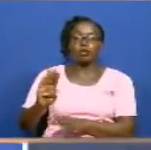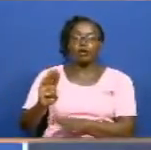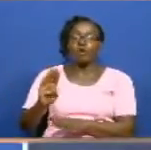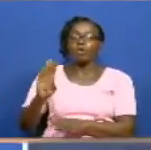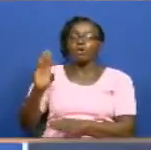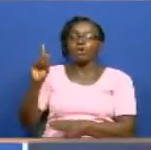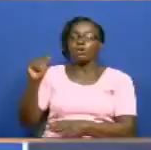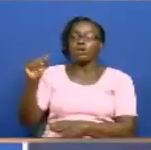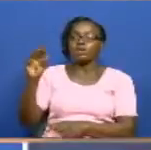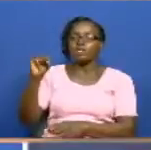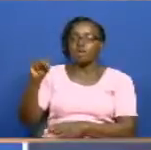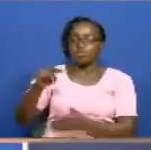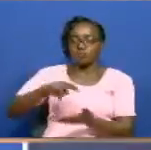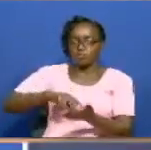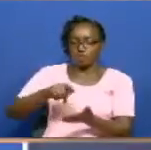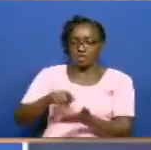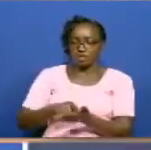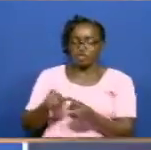project.